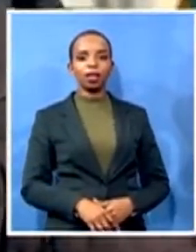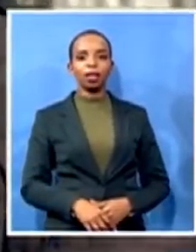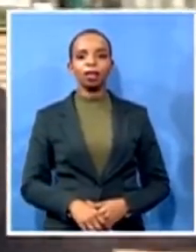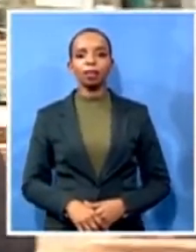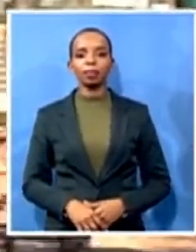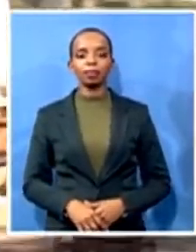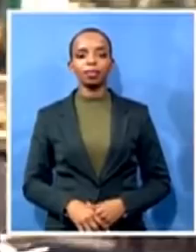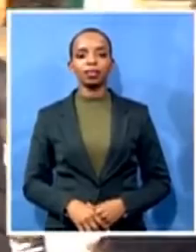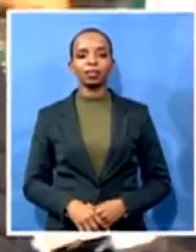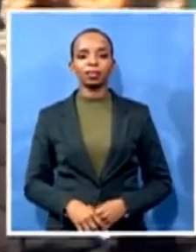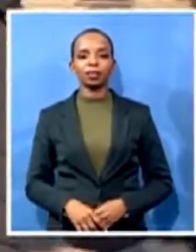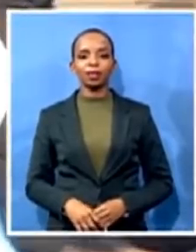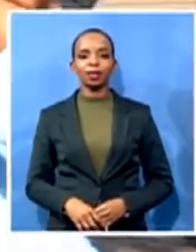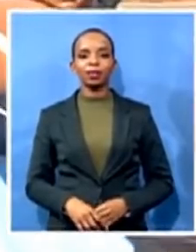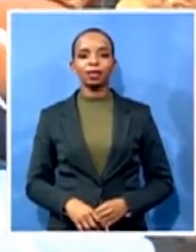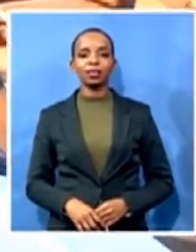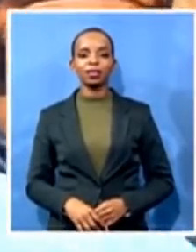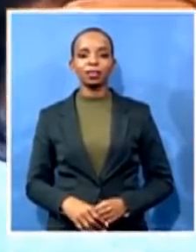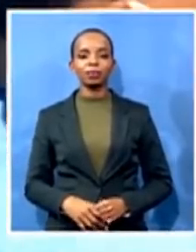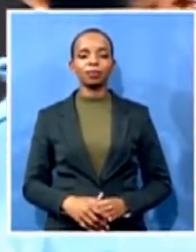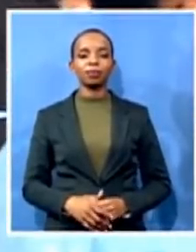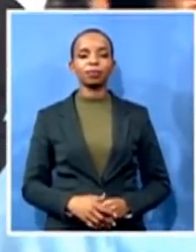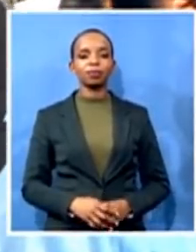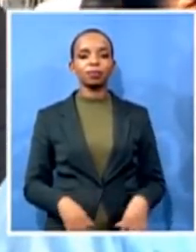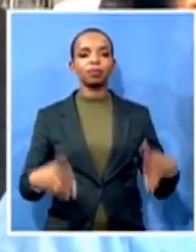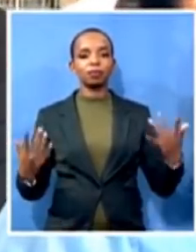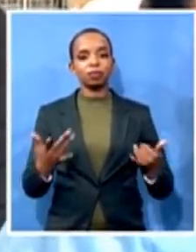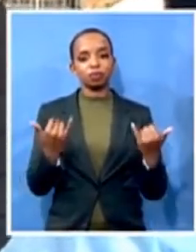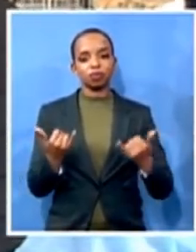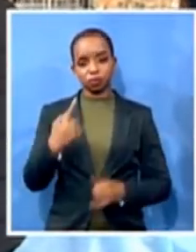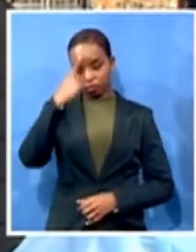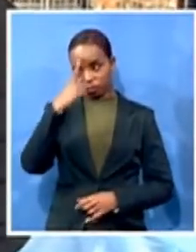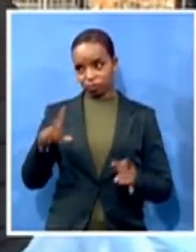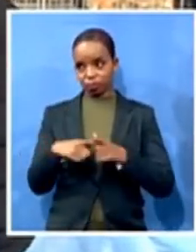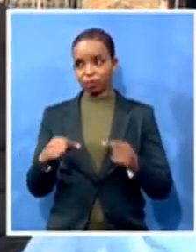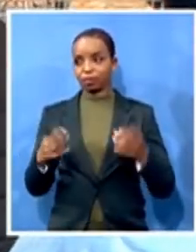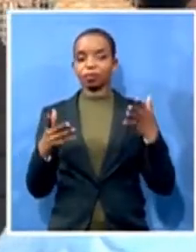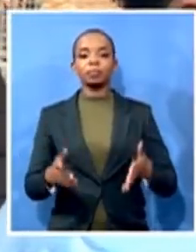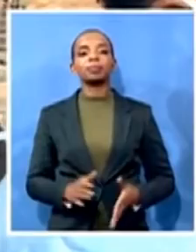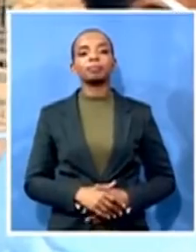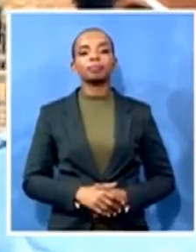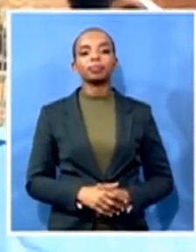Do we still have the workers coming, or we're done here? Okay. Okay. I think